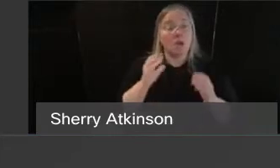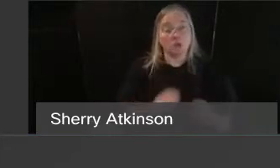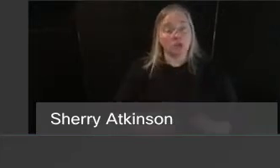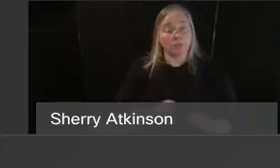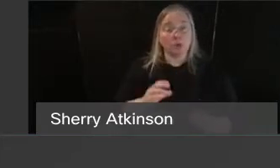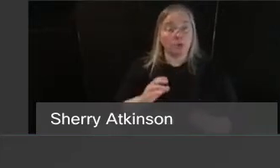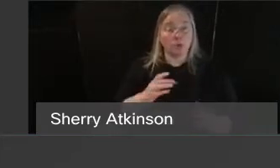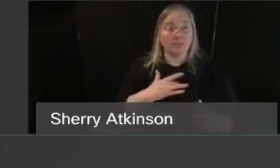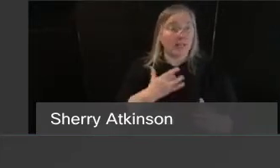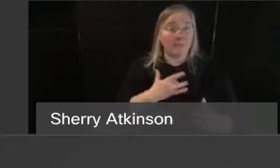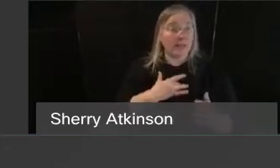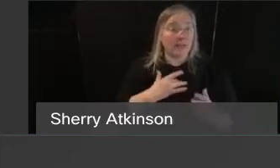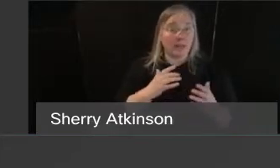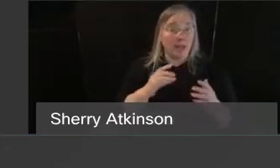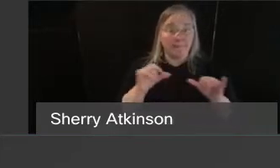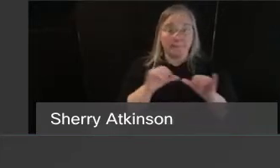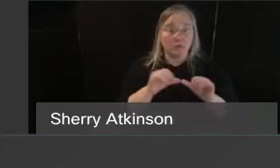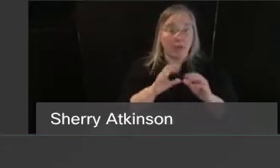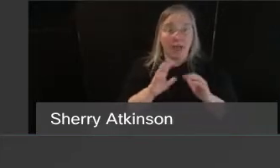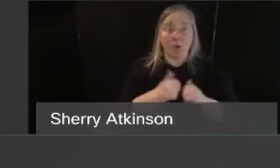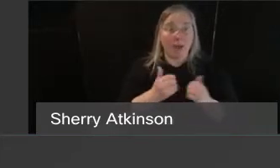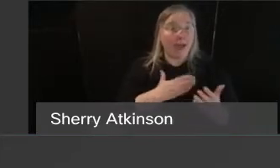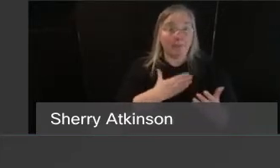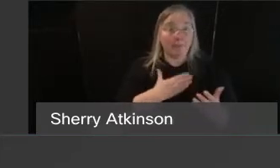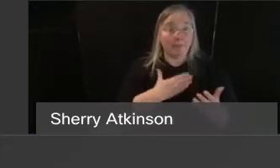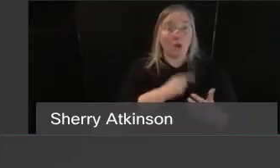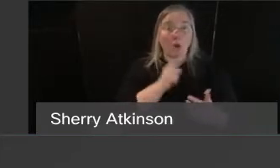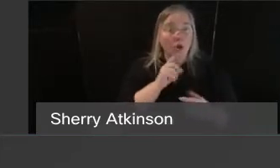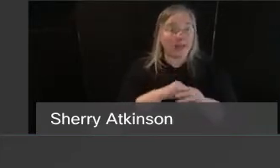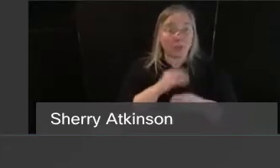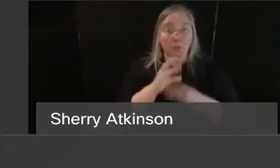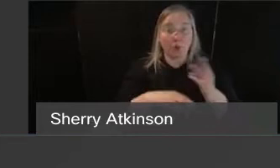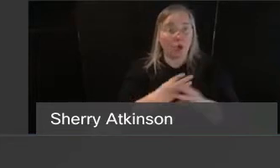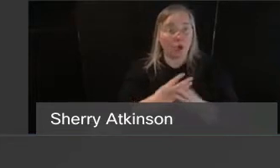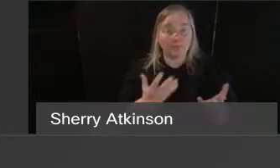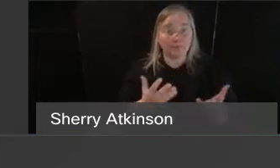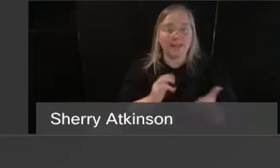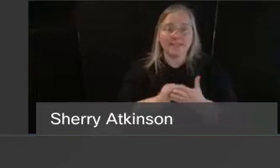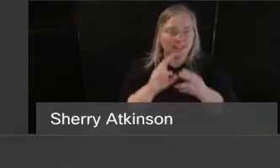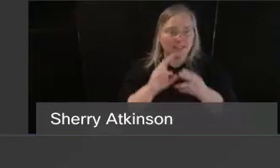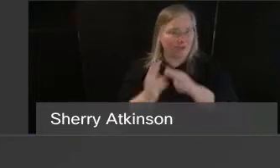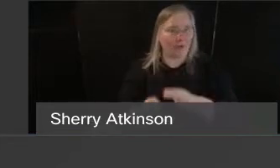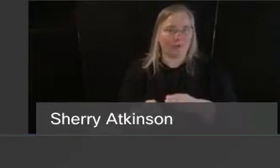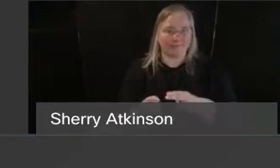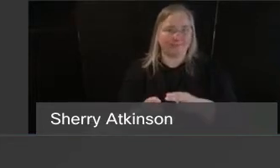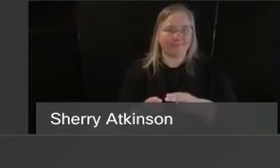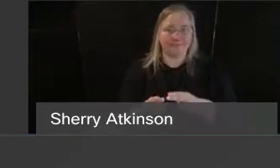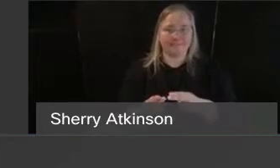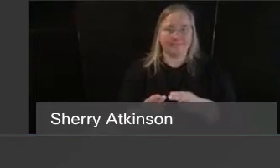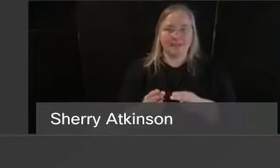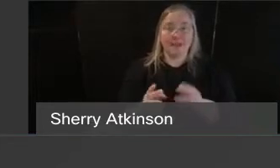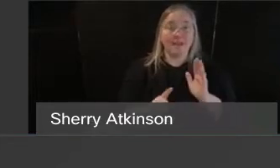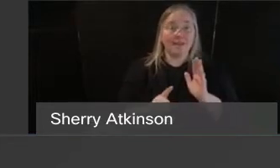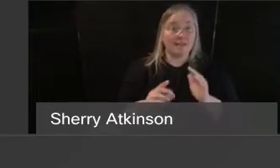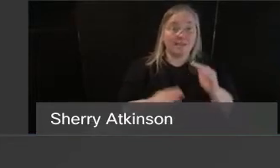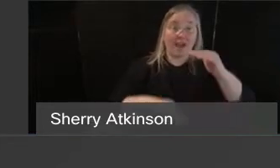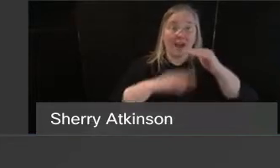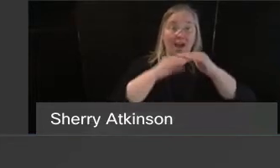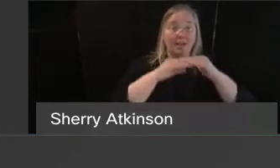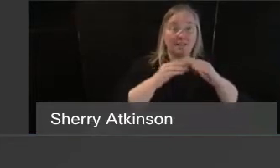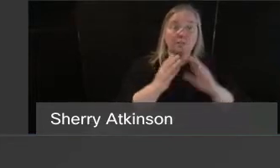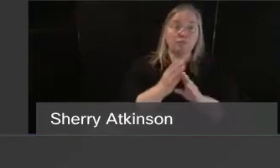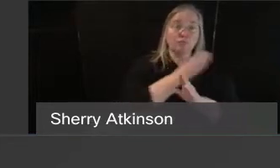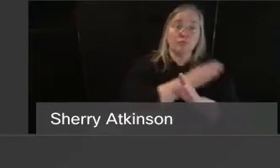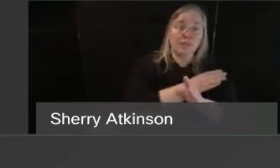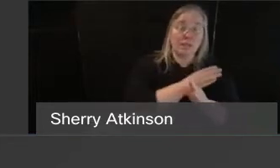are in the world. And again, it's fallen from its heights in pre-pandemic